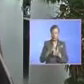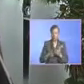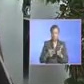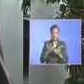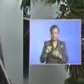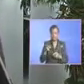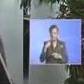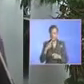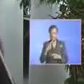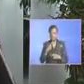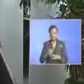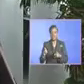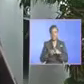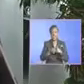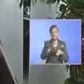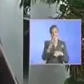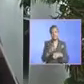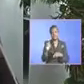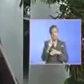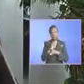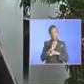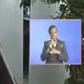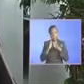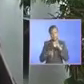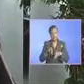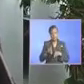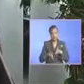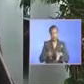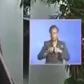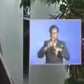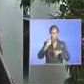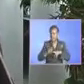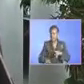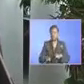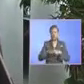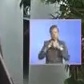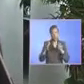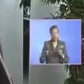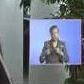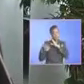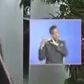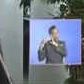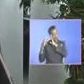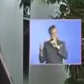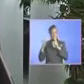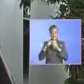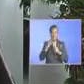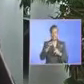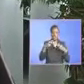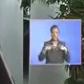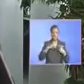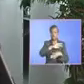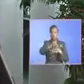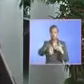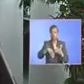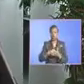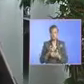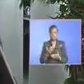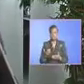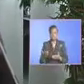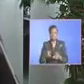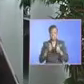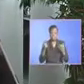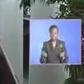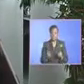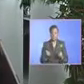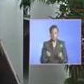up, as they train people, you know, you can't open the resort until you have all of the amenities available.